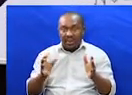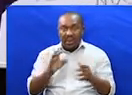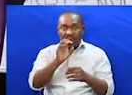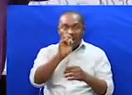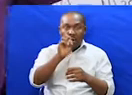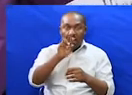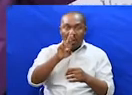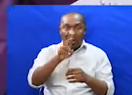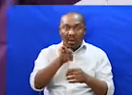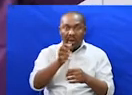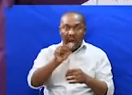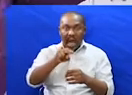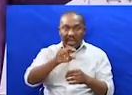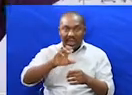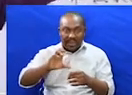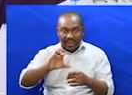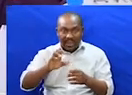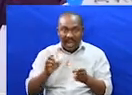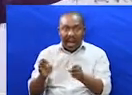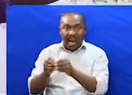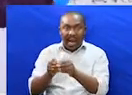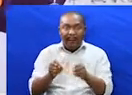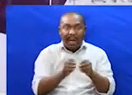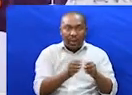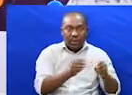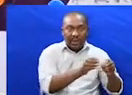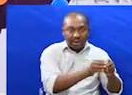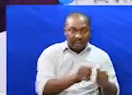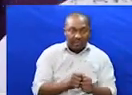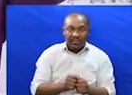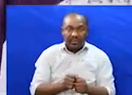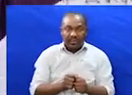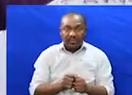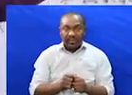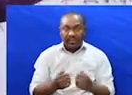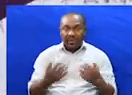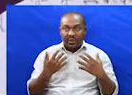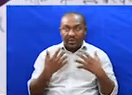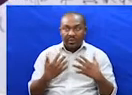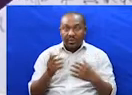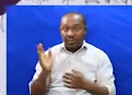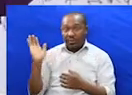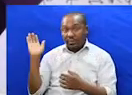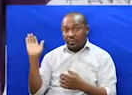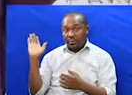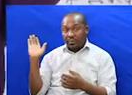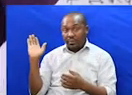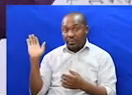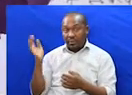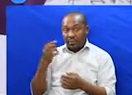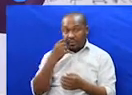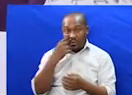organic compound called nucleic acids. But if you